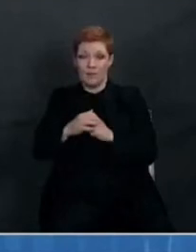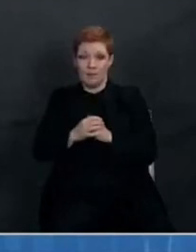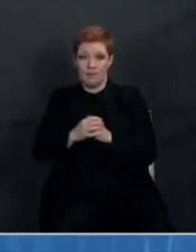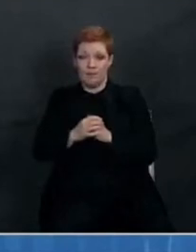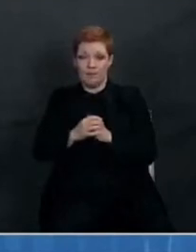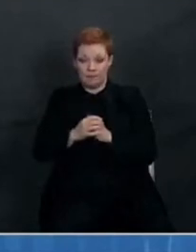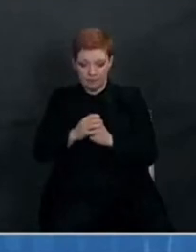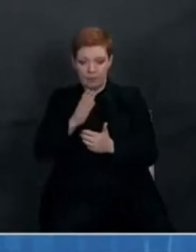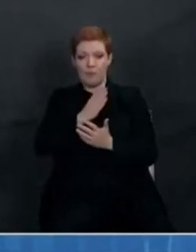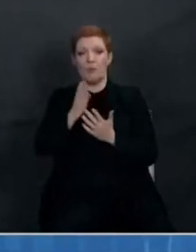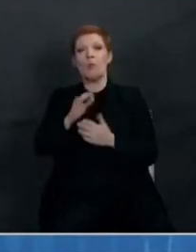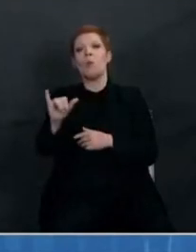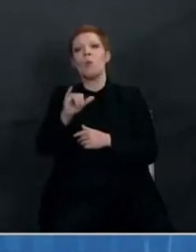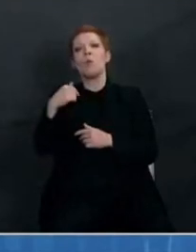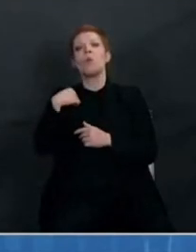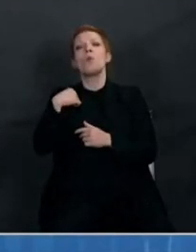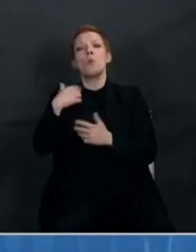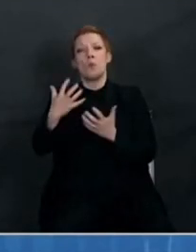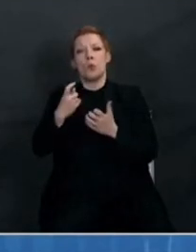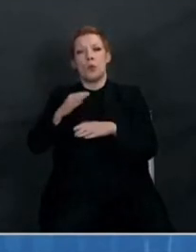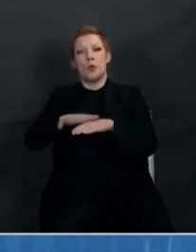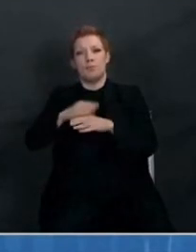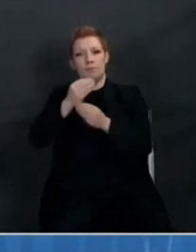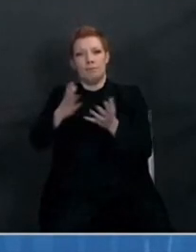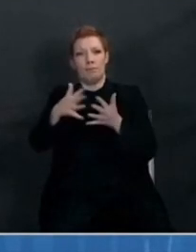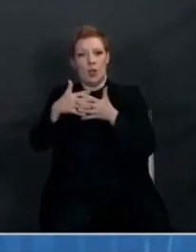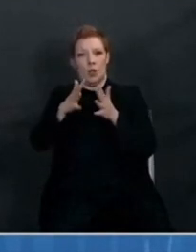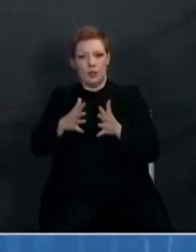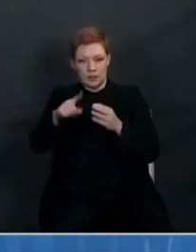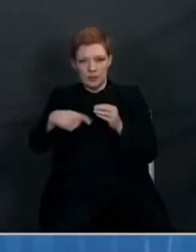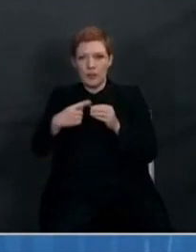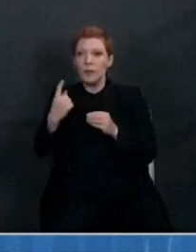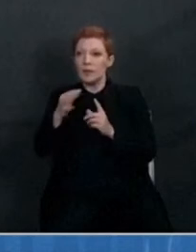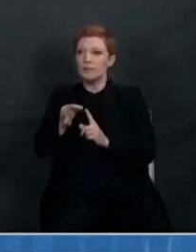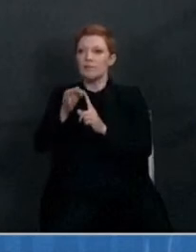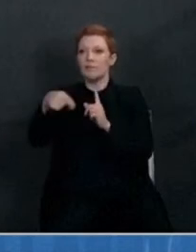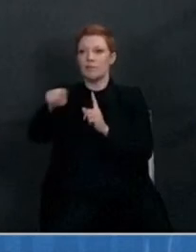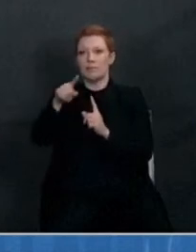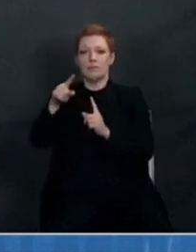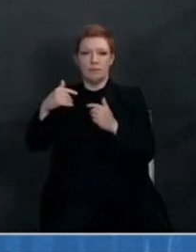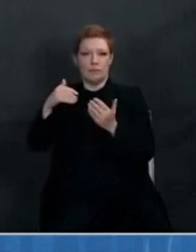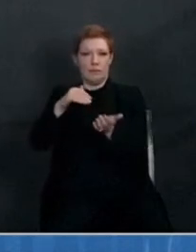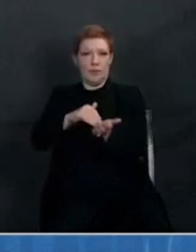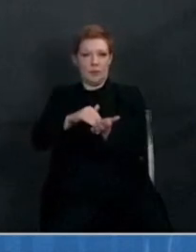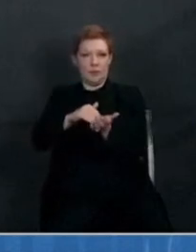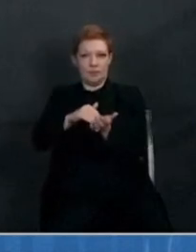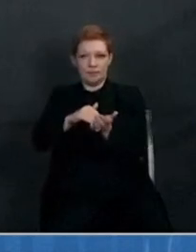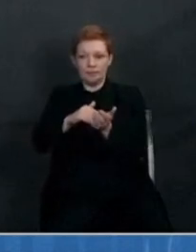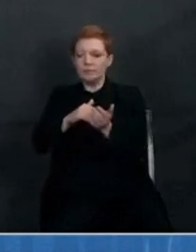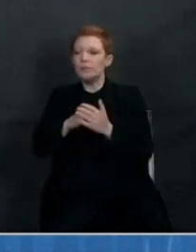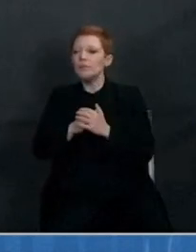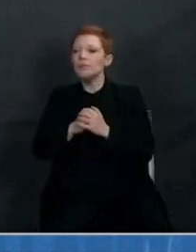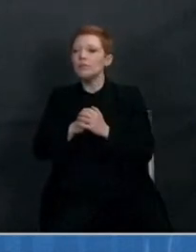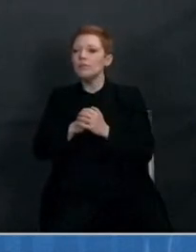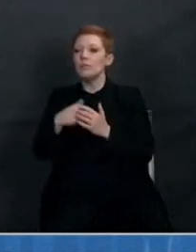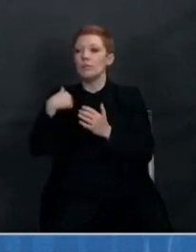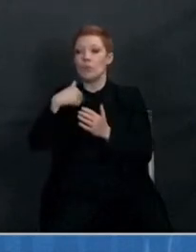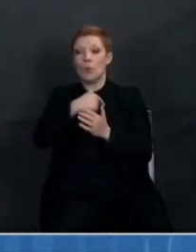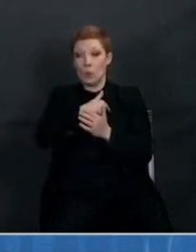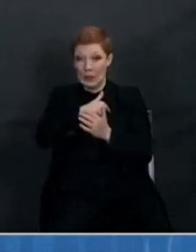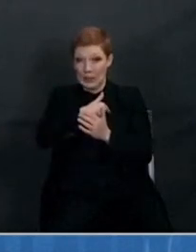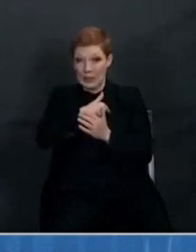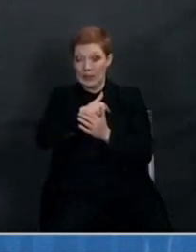particularly the nation's providers. We believe that some healthcare providers are regularly holding